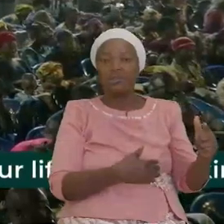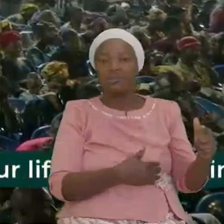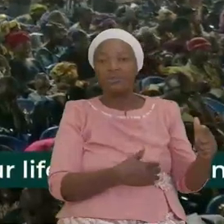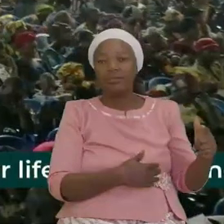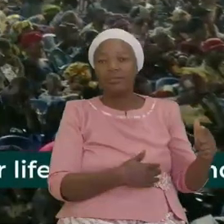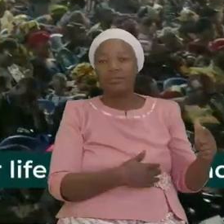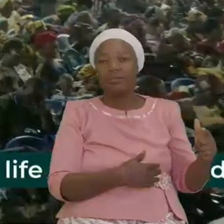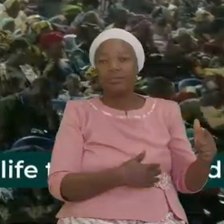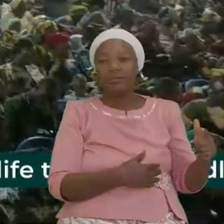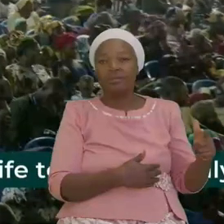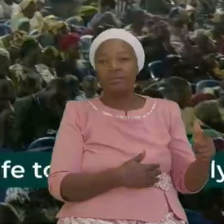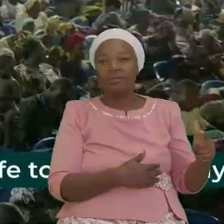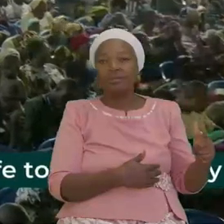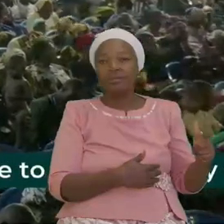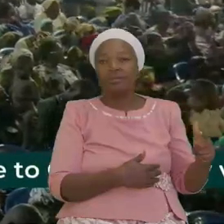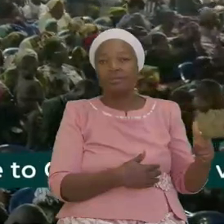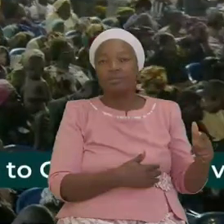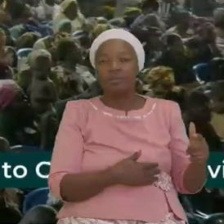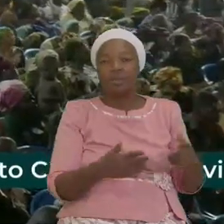at my left.